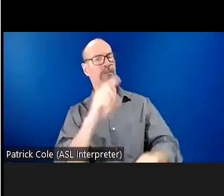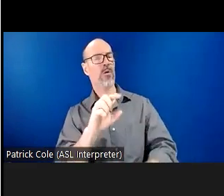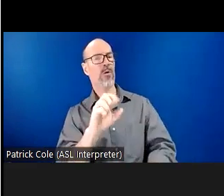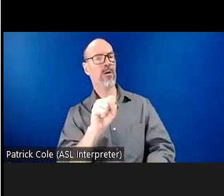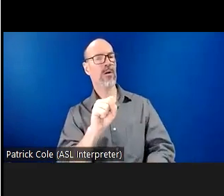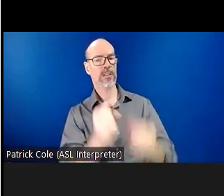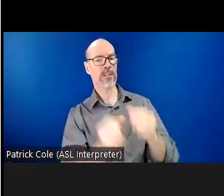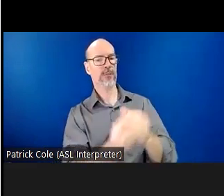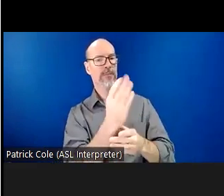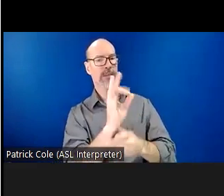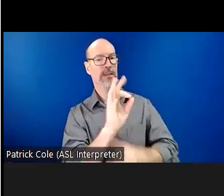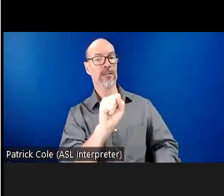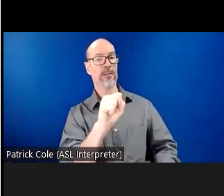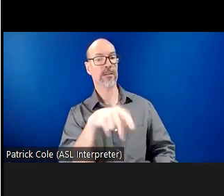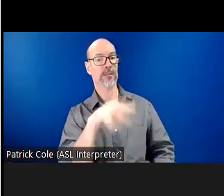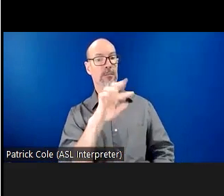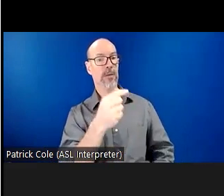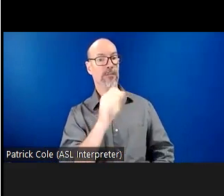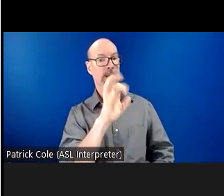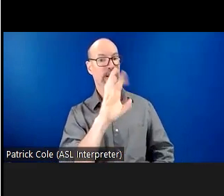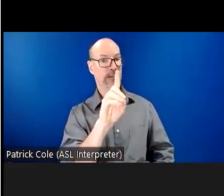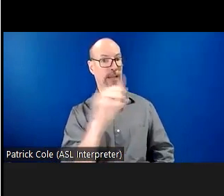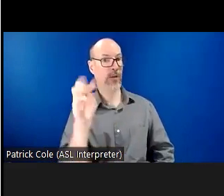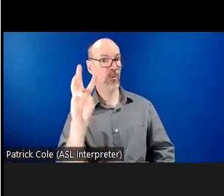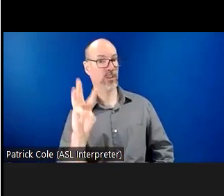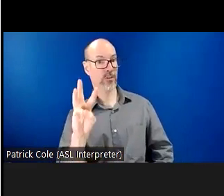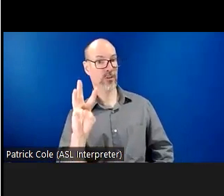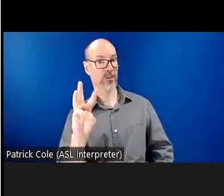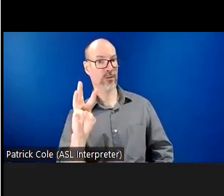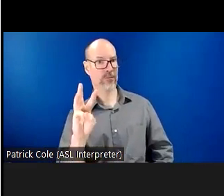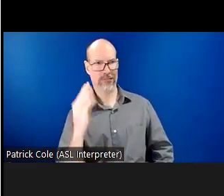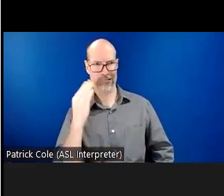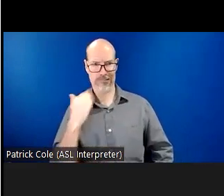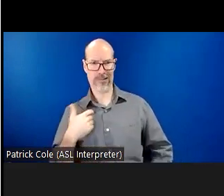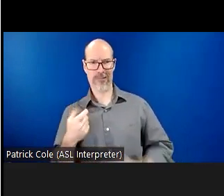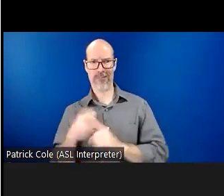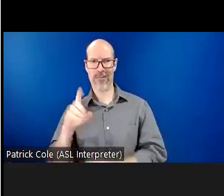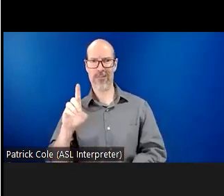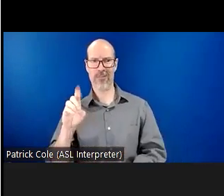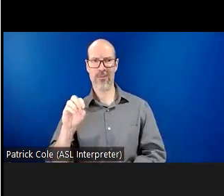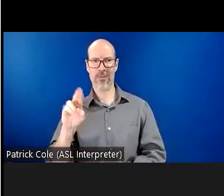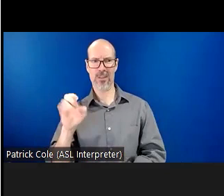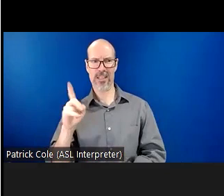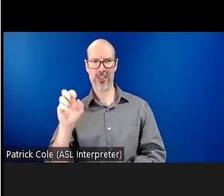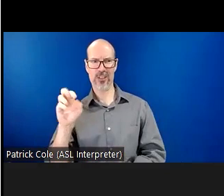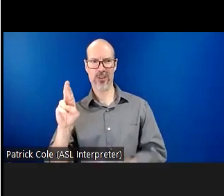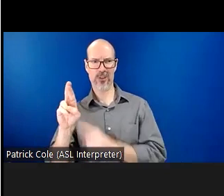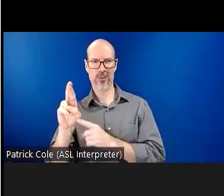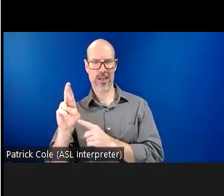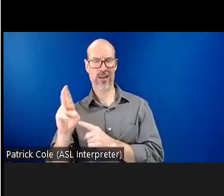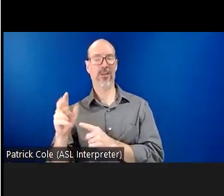from Dorchester, looking at the triple decker housing stock, when we're looking at increasing